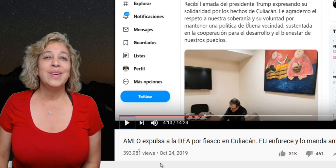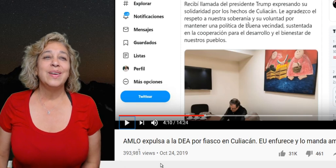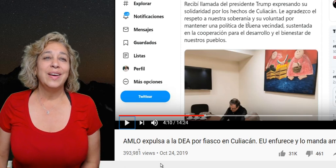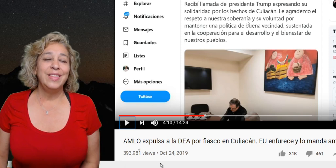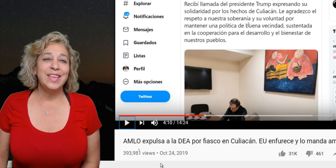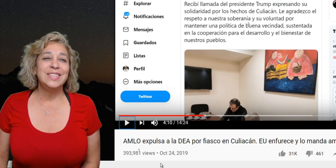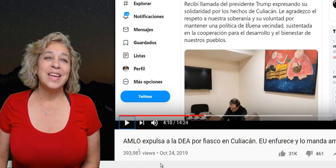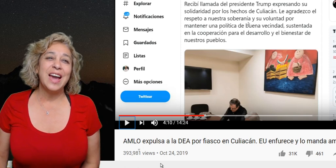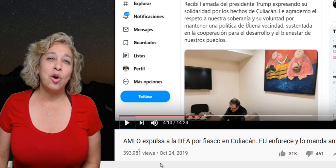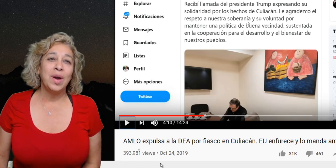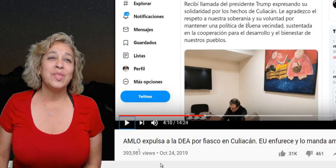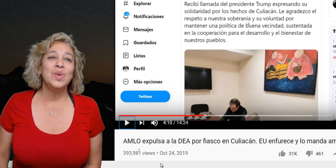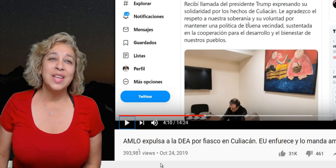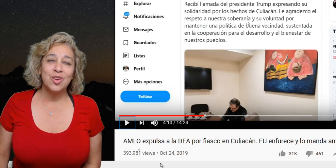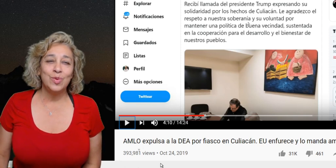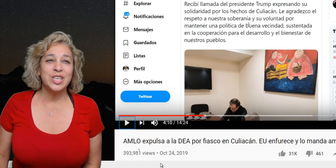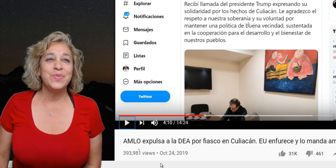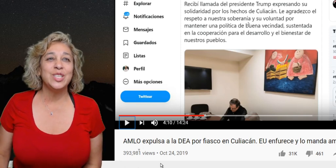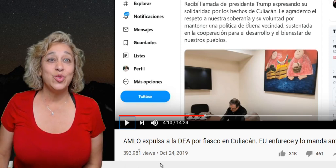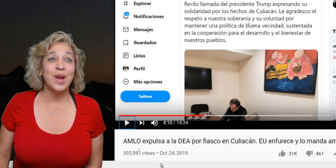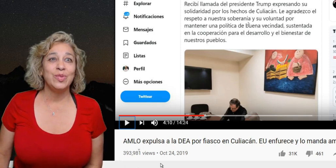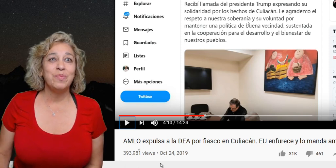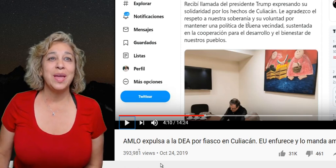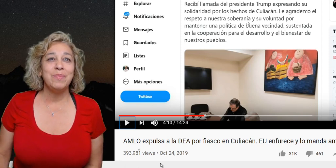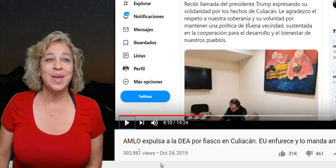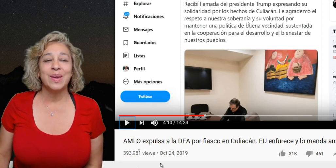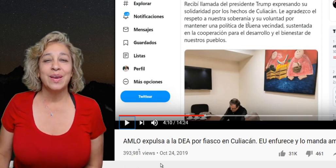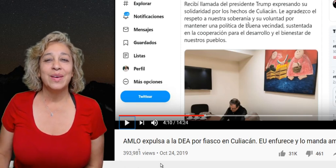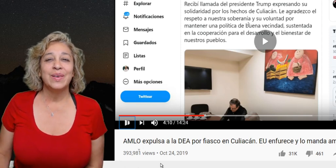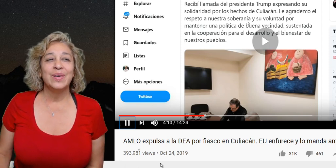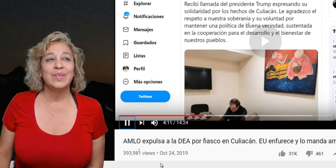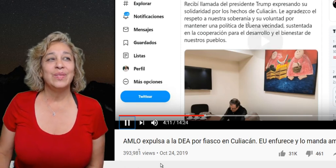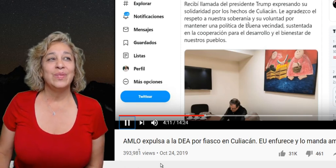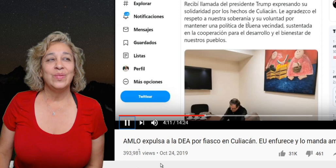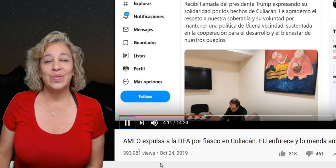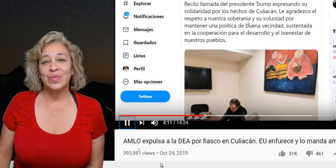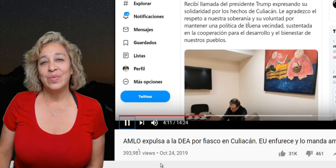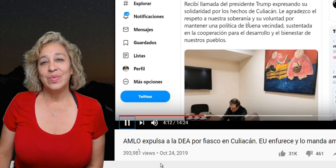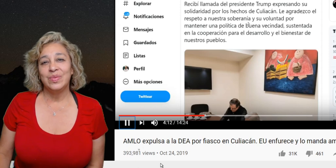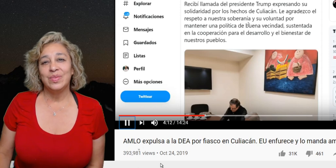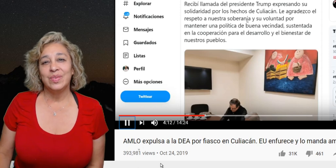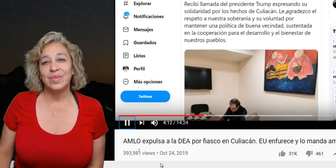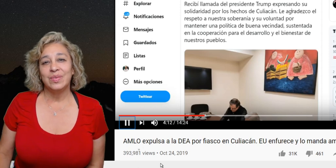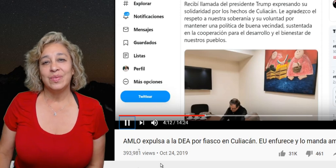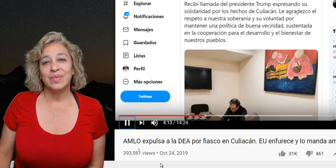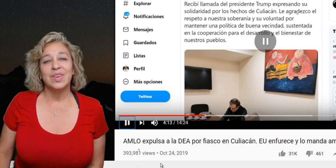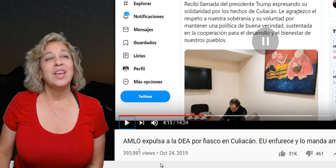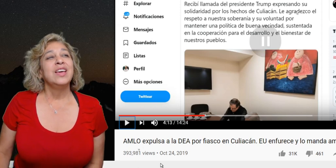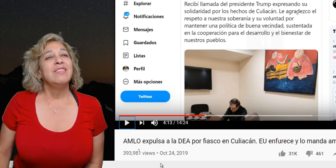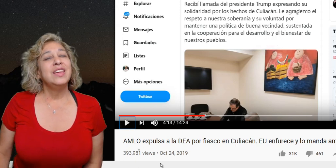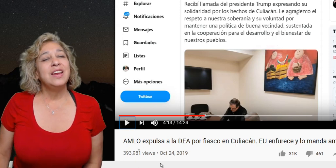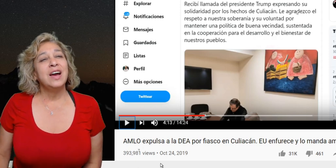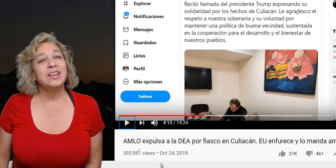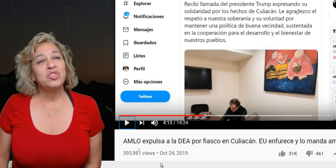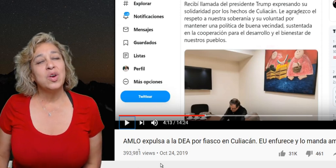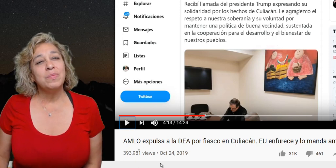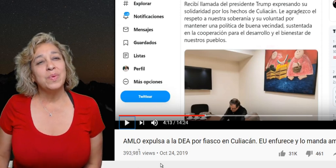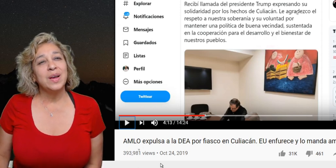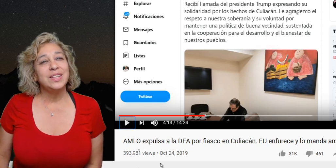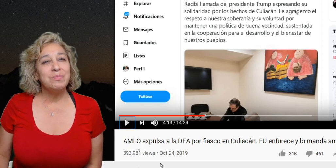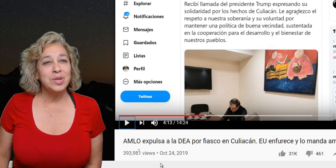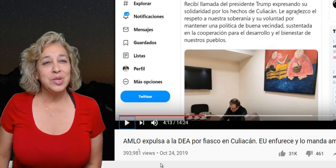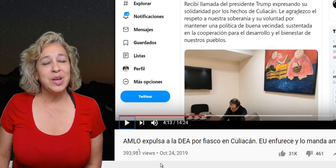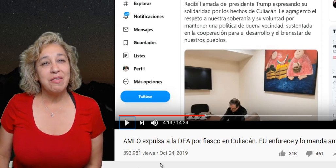already, and they say ahogado el niño, which means drowned the baby. No, intentó Trump tapar el pozo. Then